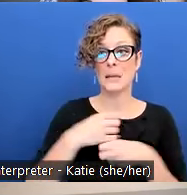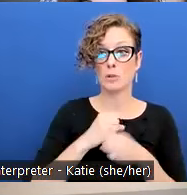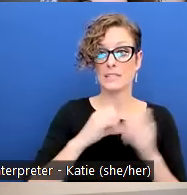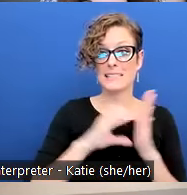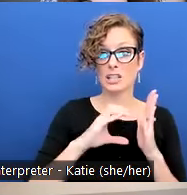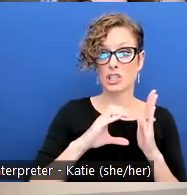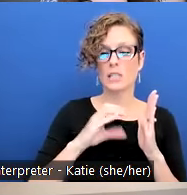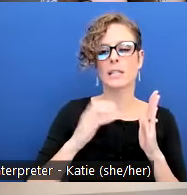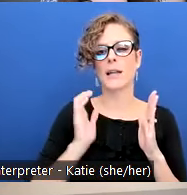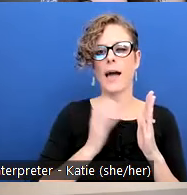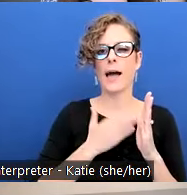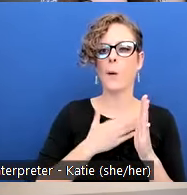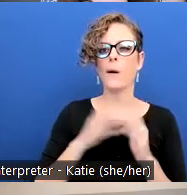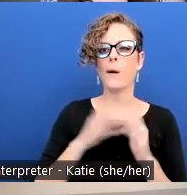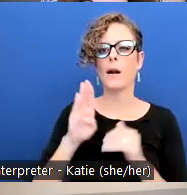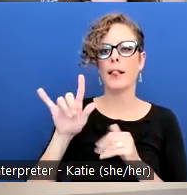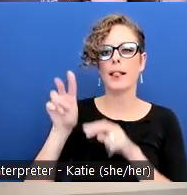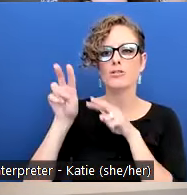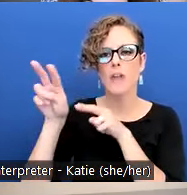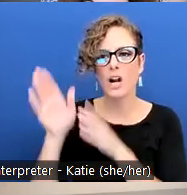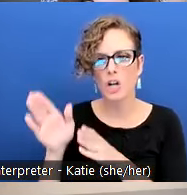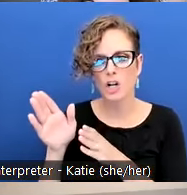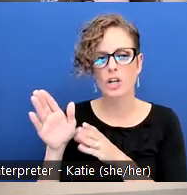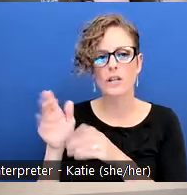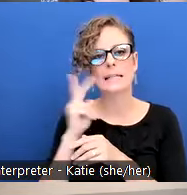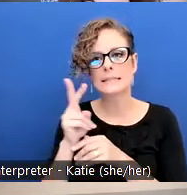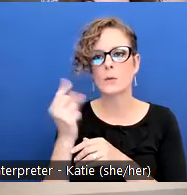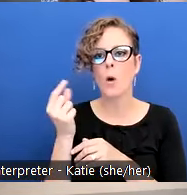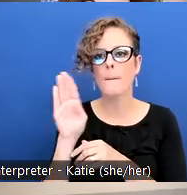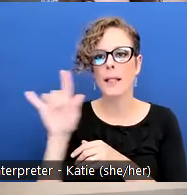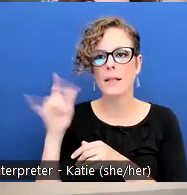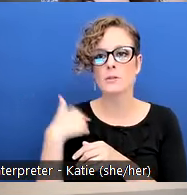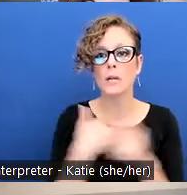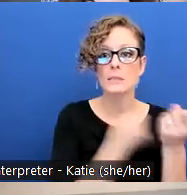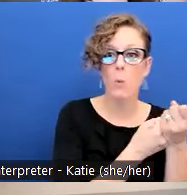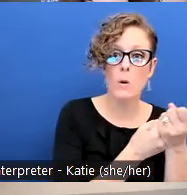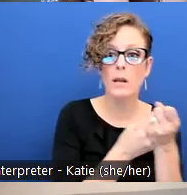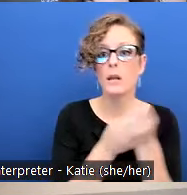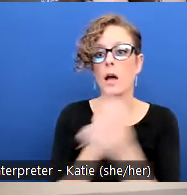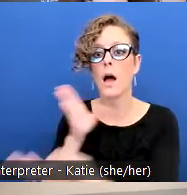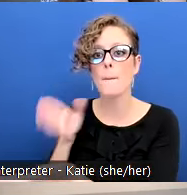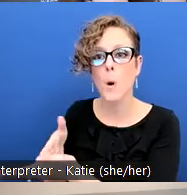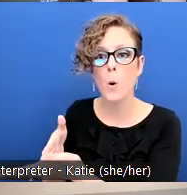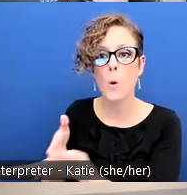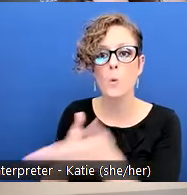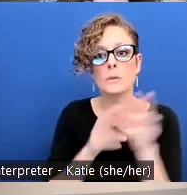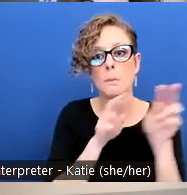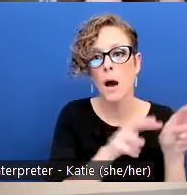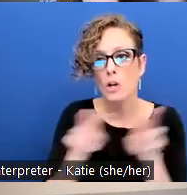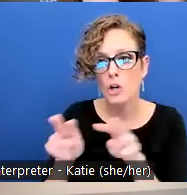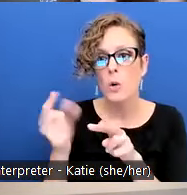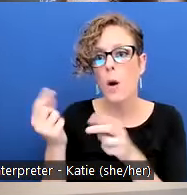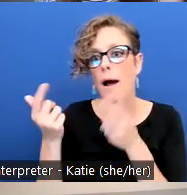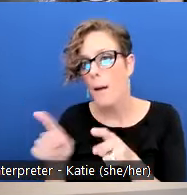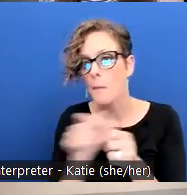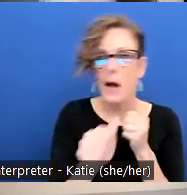bills that we monitored or supported or opposed and what happened to each of those, because there were, as I said,